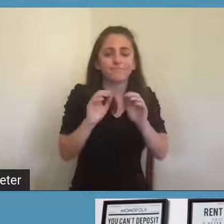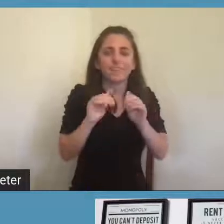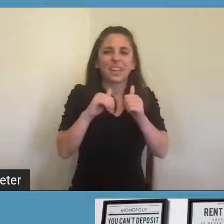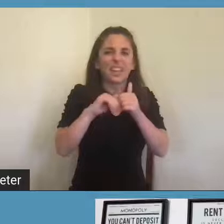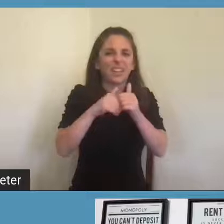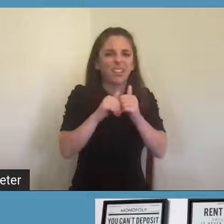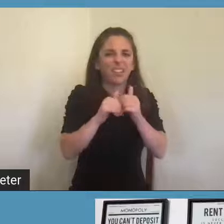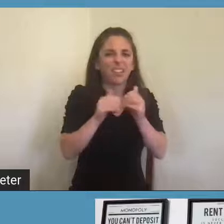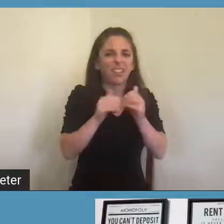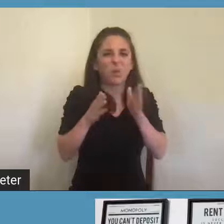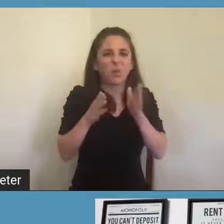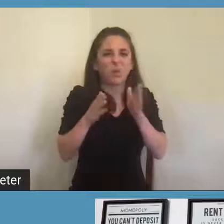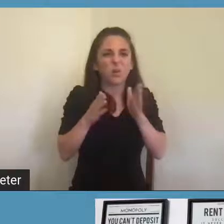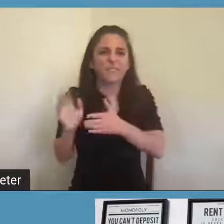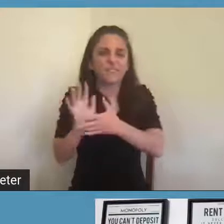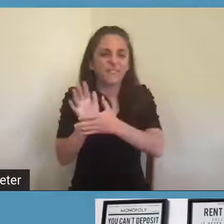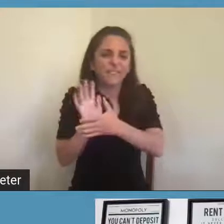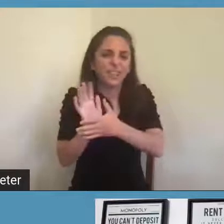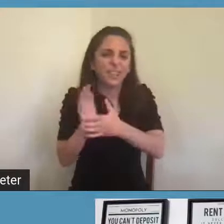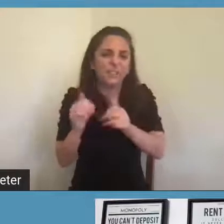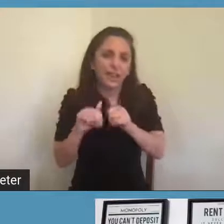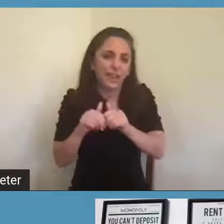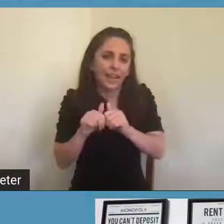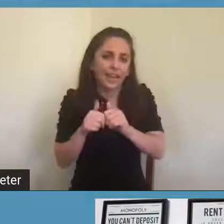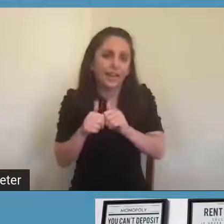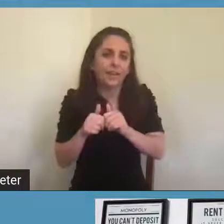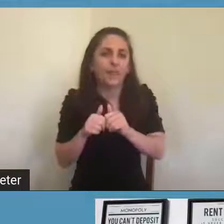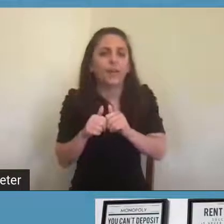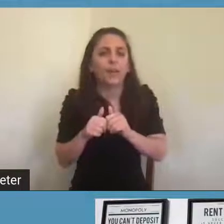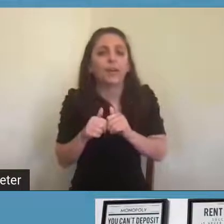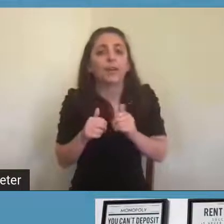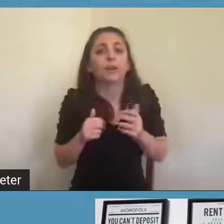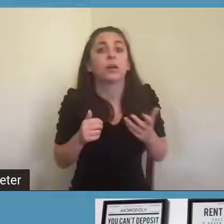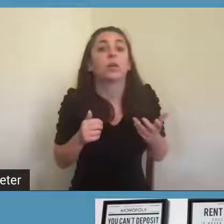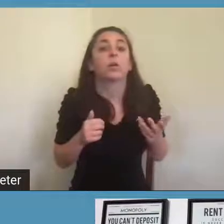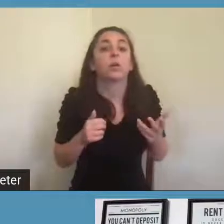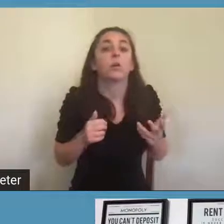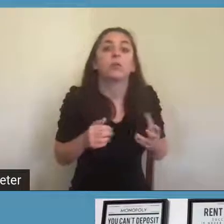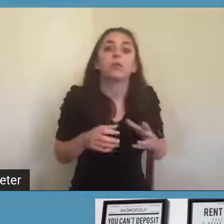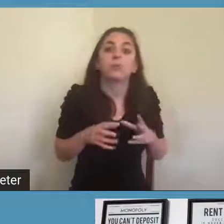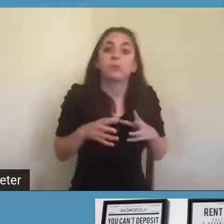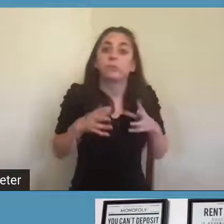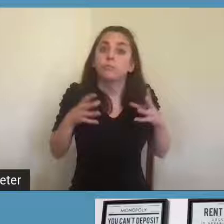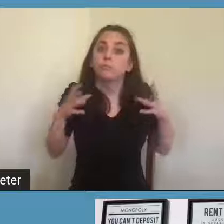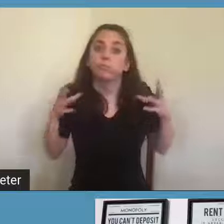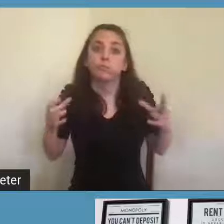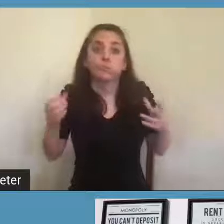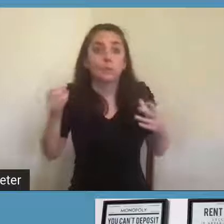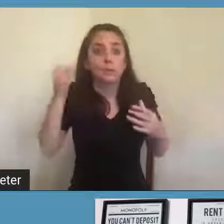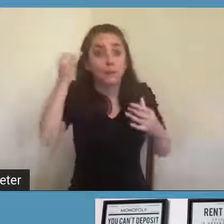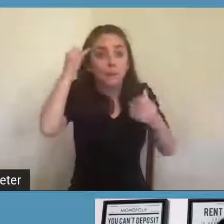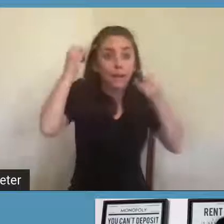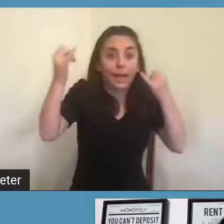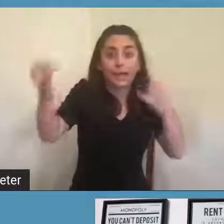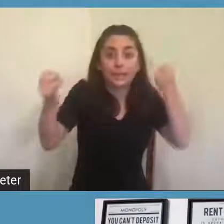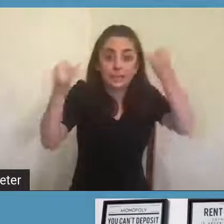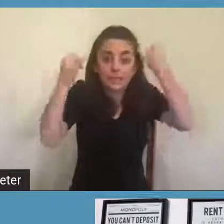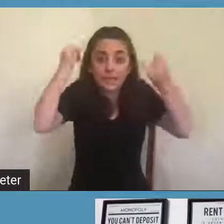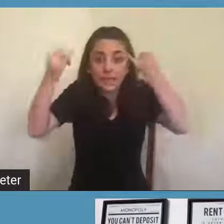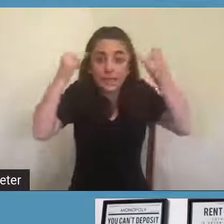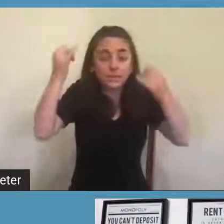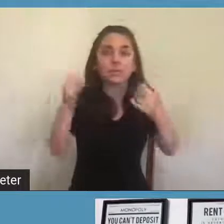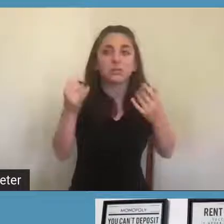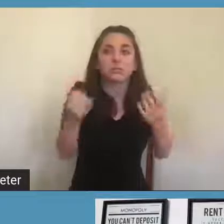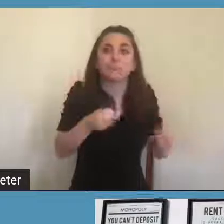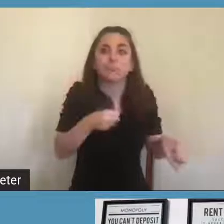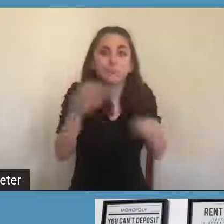videos, as it is, wow, we're getting all of these story ideas. Where do I actually put this? And there's actually something called a story bank. I